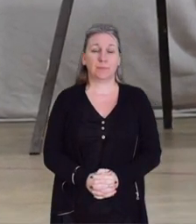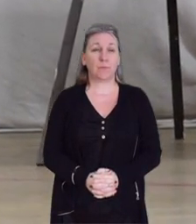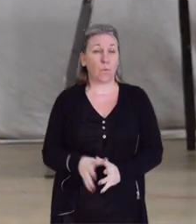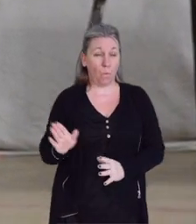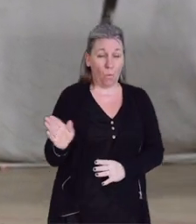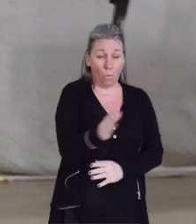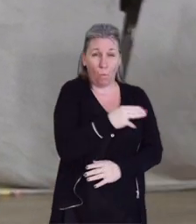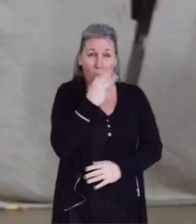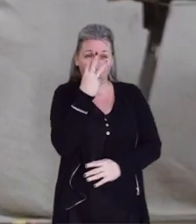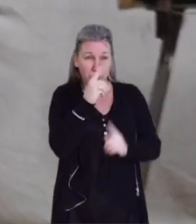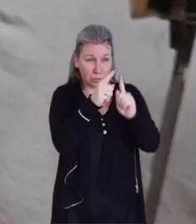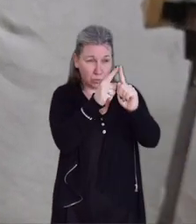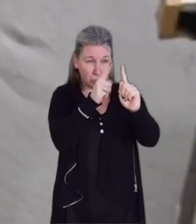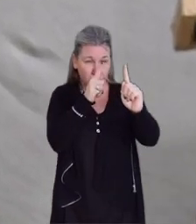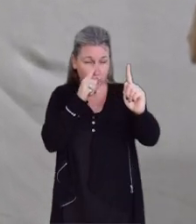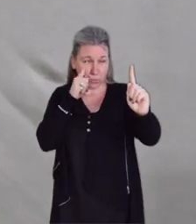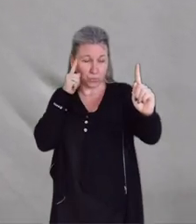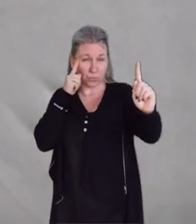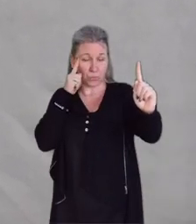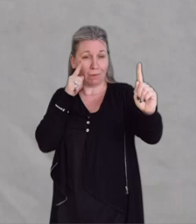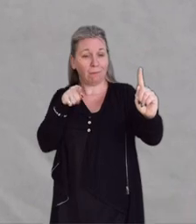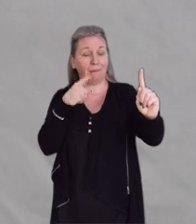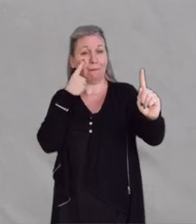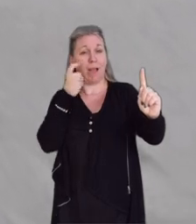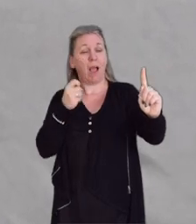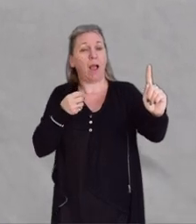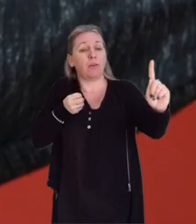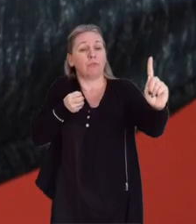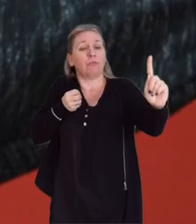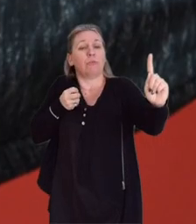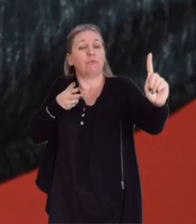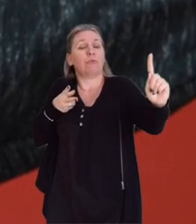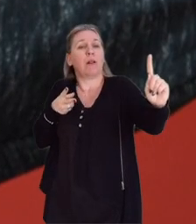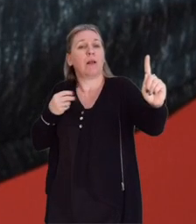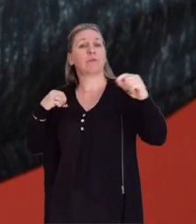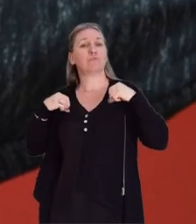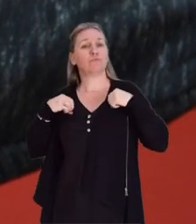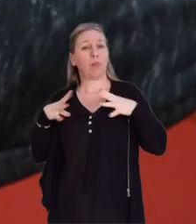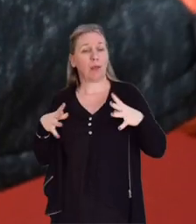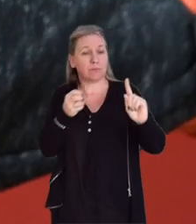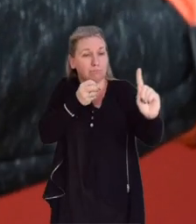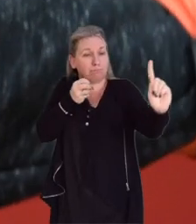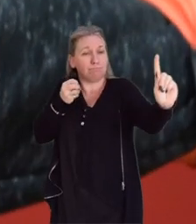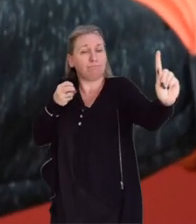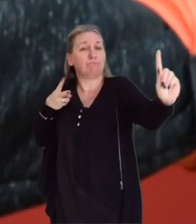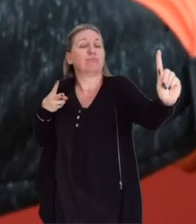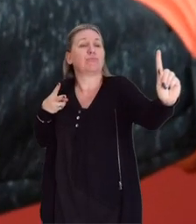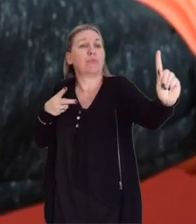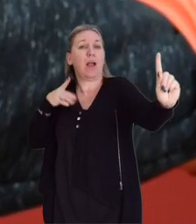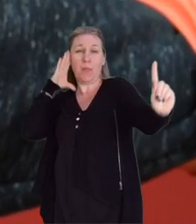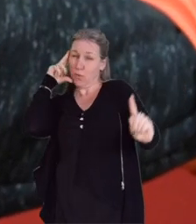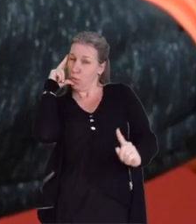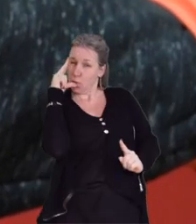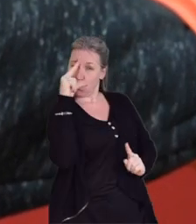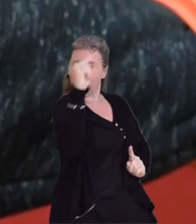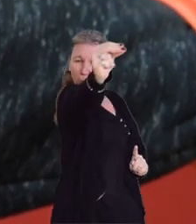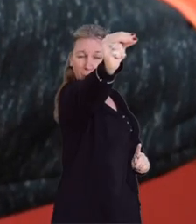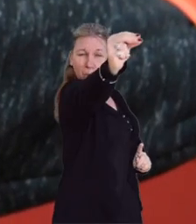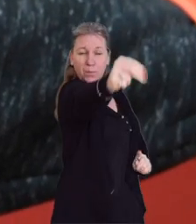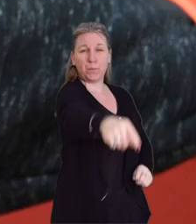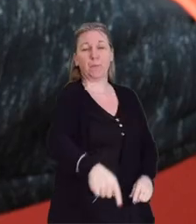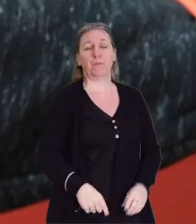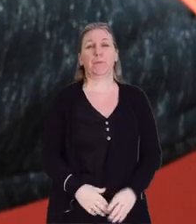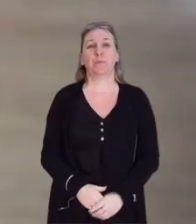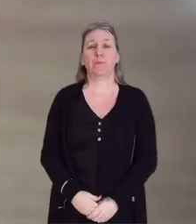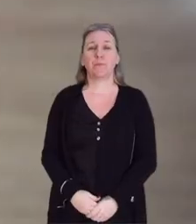When all 3 are in a line, the archer relaxes their hand. The pressure of the bow pulls the string through the fingers to release